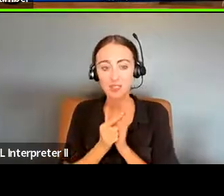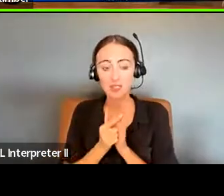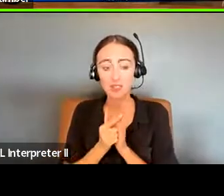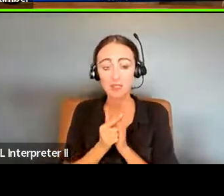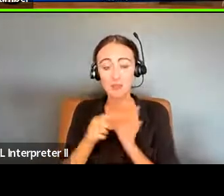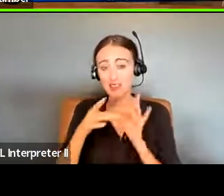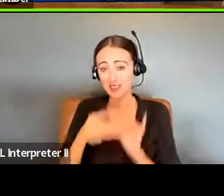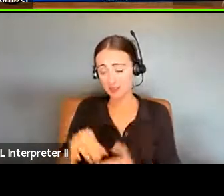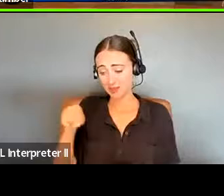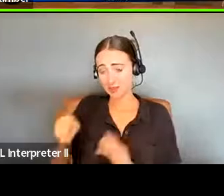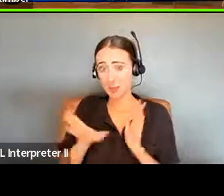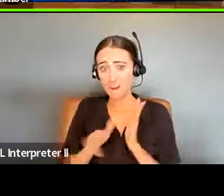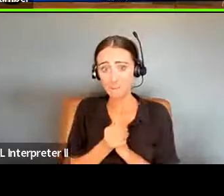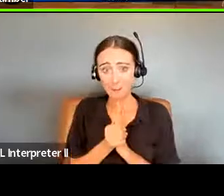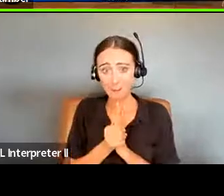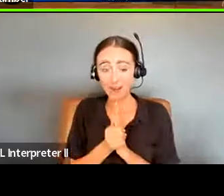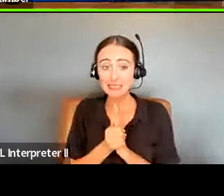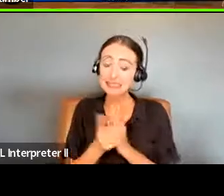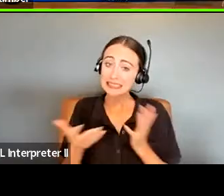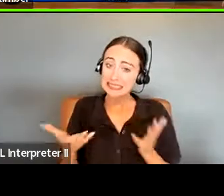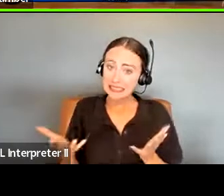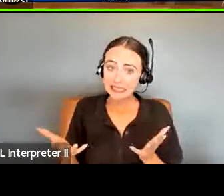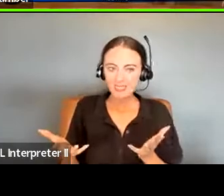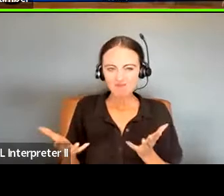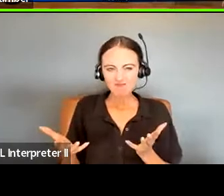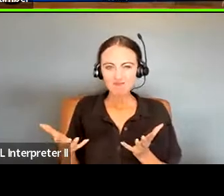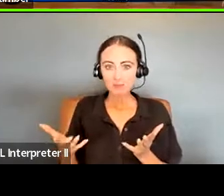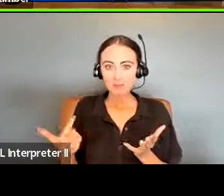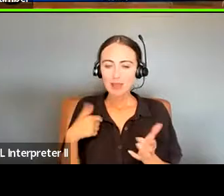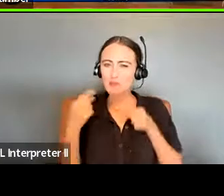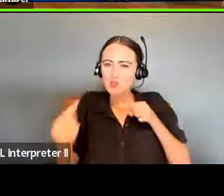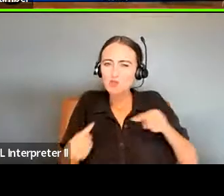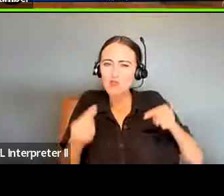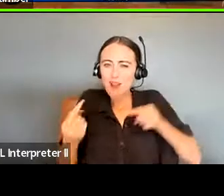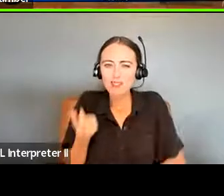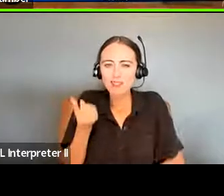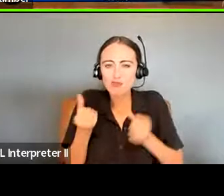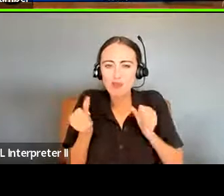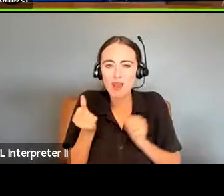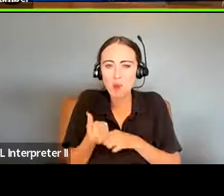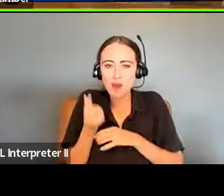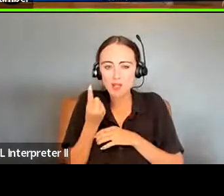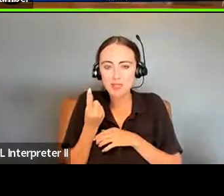this amendment, though, I'm struggling to understand what